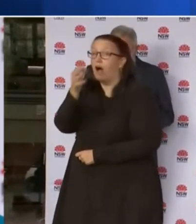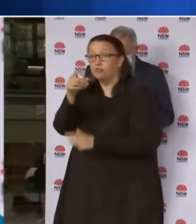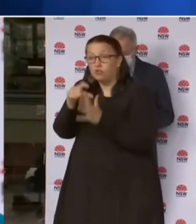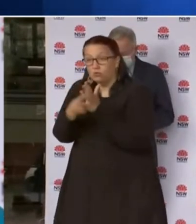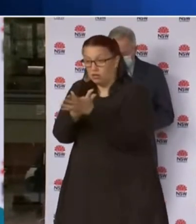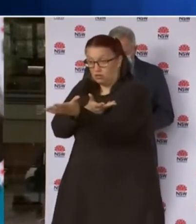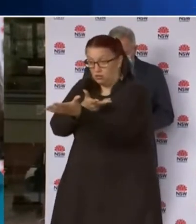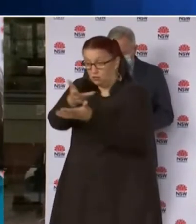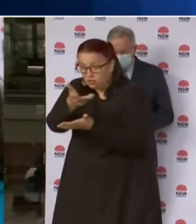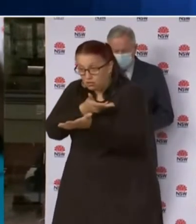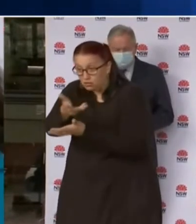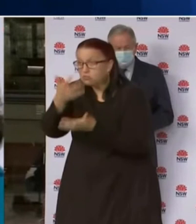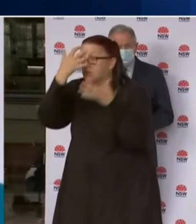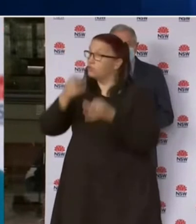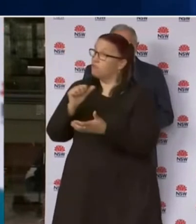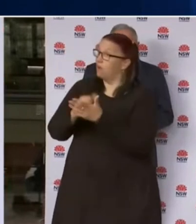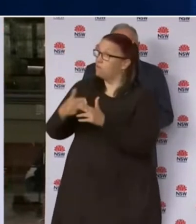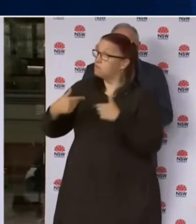from a health perspective. Steve?